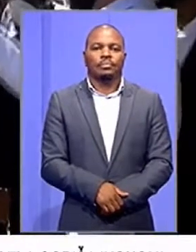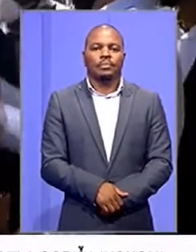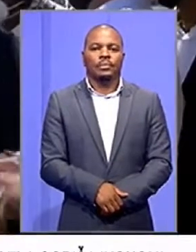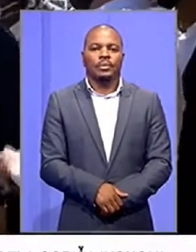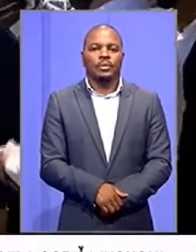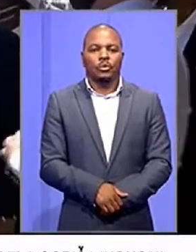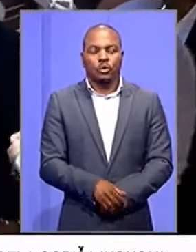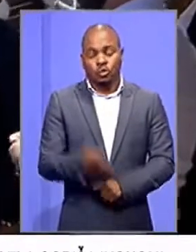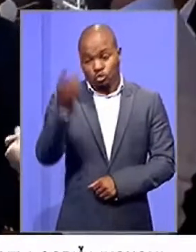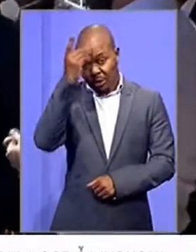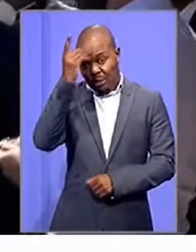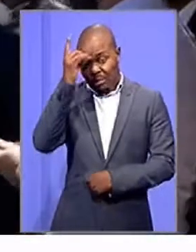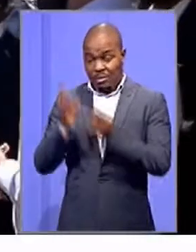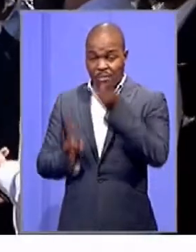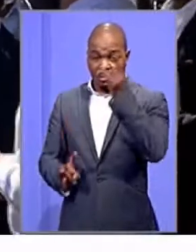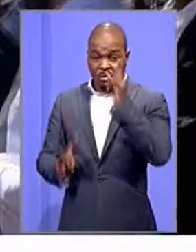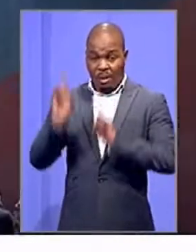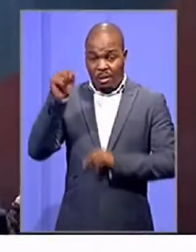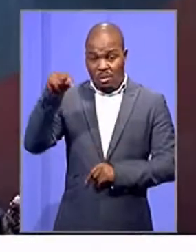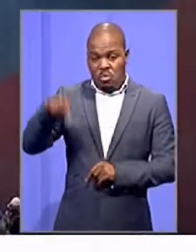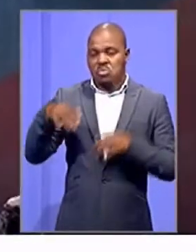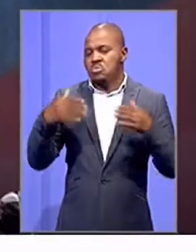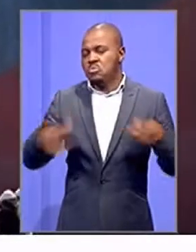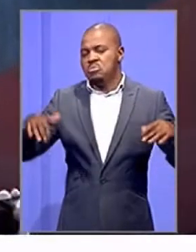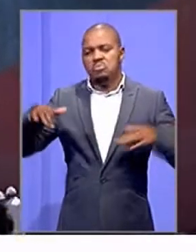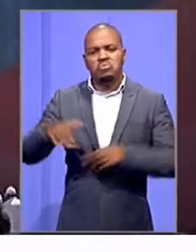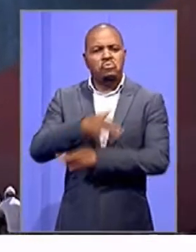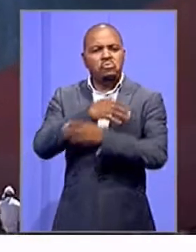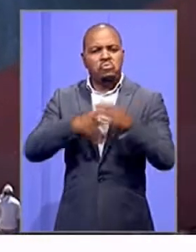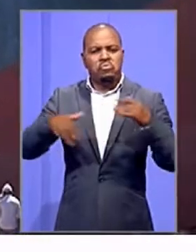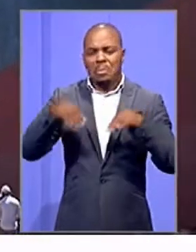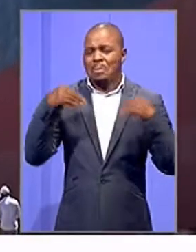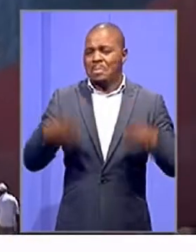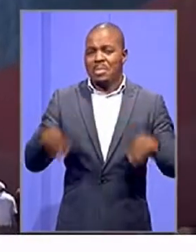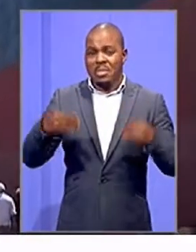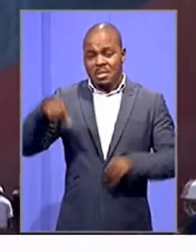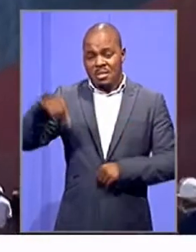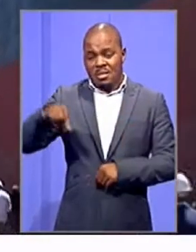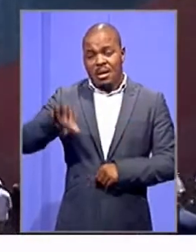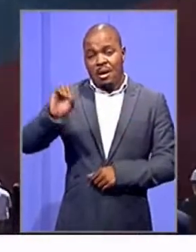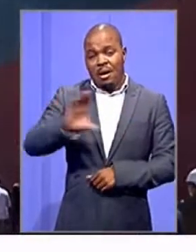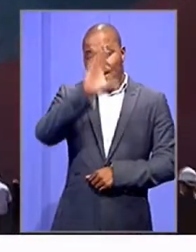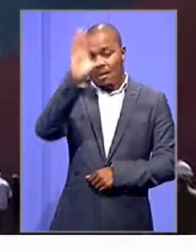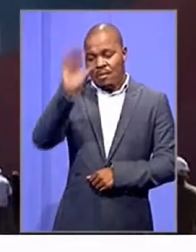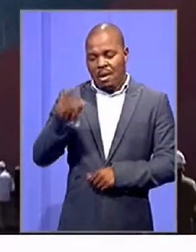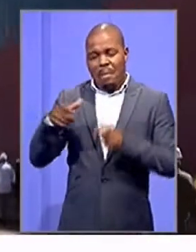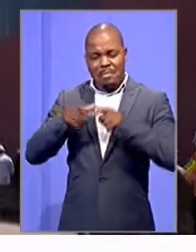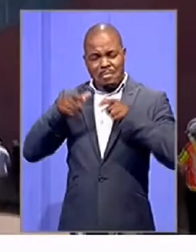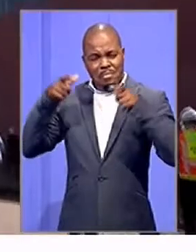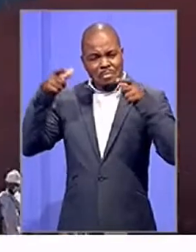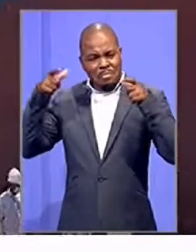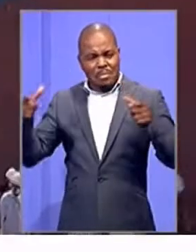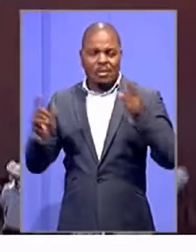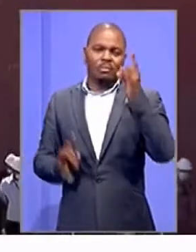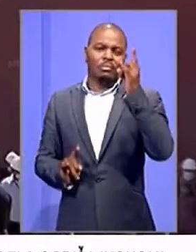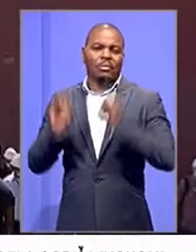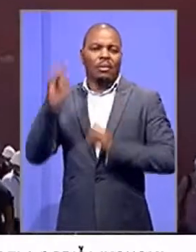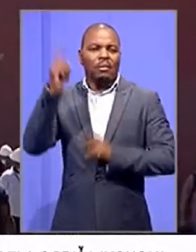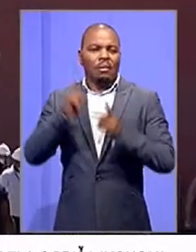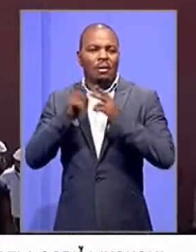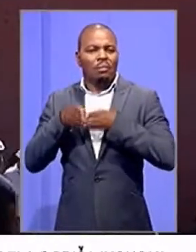Toropo ya Durban ke moo go na le go le ya maema le lentši go ralla le Aforika, gomme tlhatlhwa go ba toropo ye kgolo le yeo e na le go le ya maema